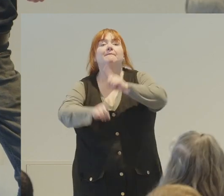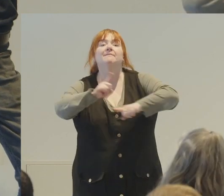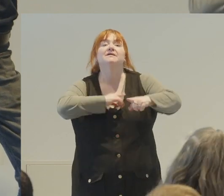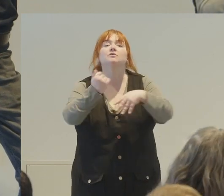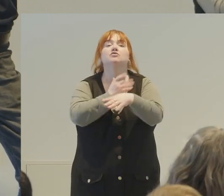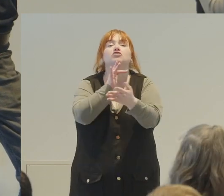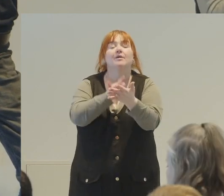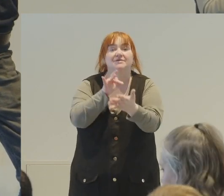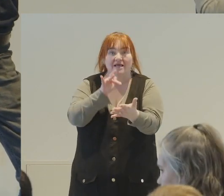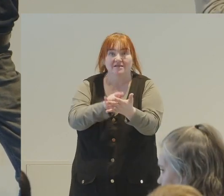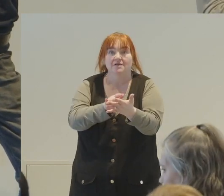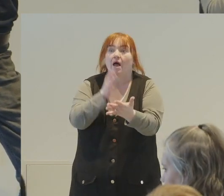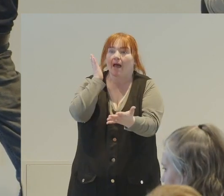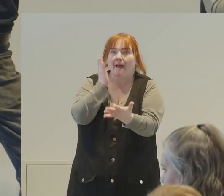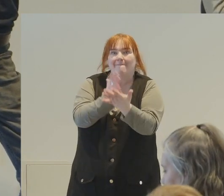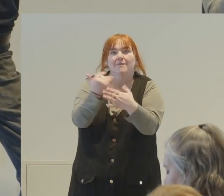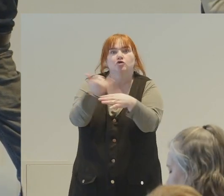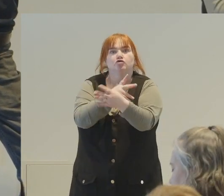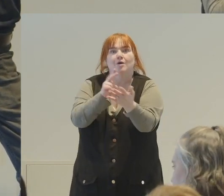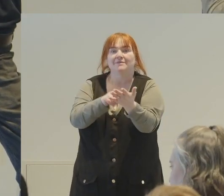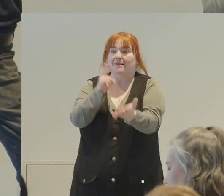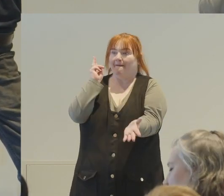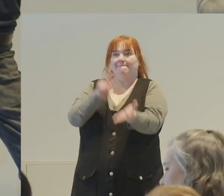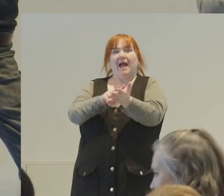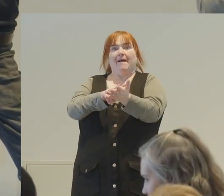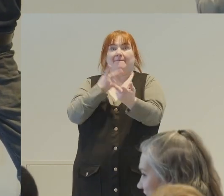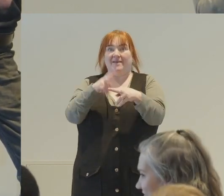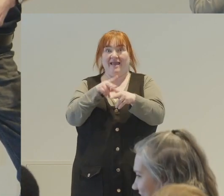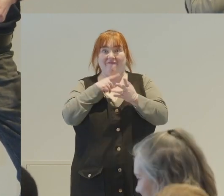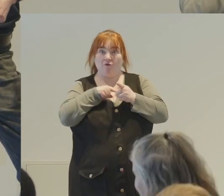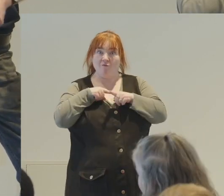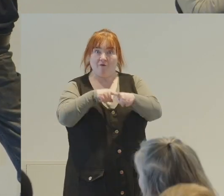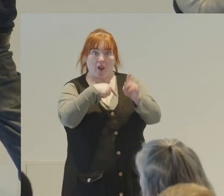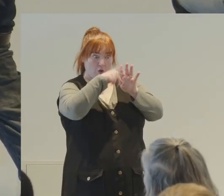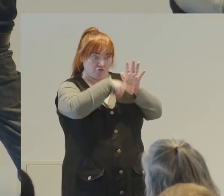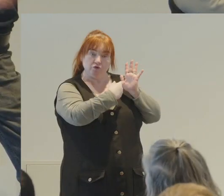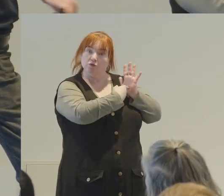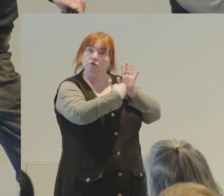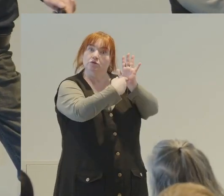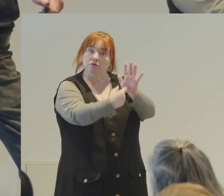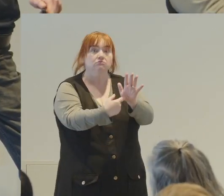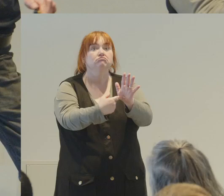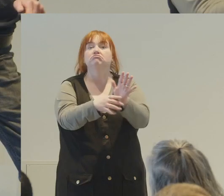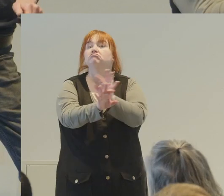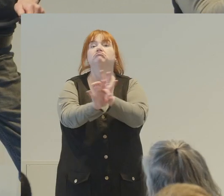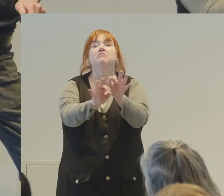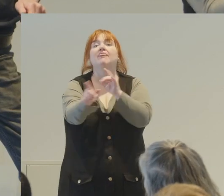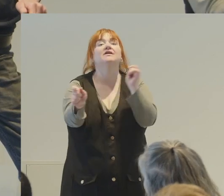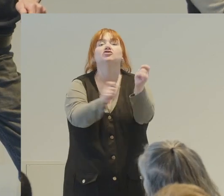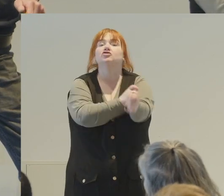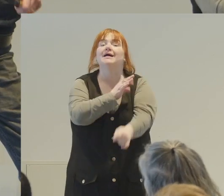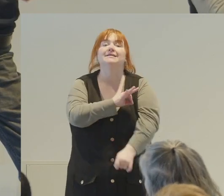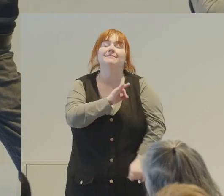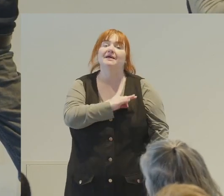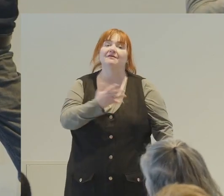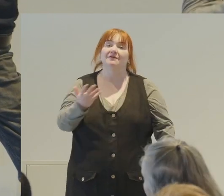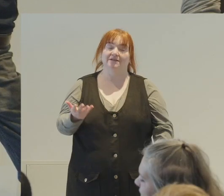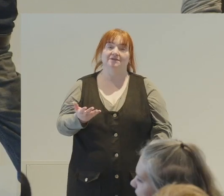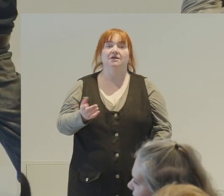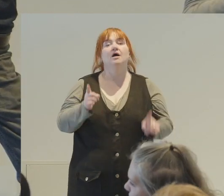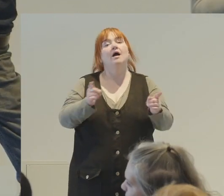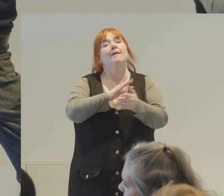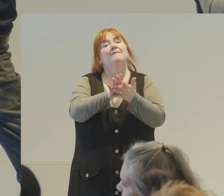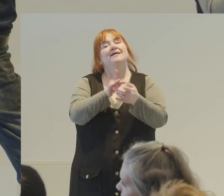say, in writing ideally, that if you follow these rules, if it stays within these guidelines, nothing will change with your benefits. So